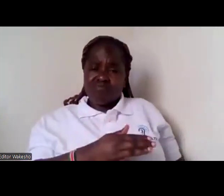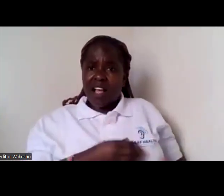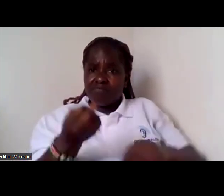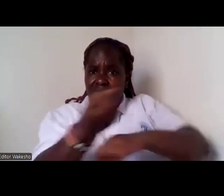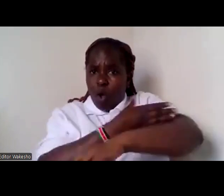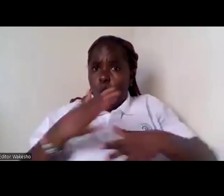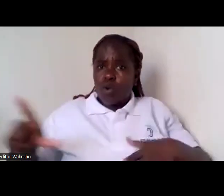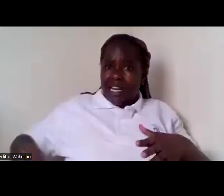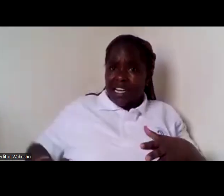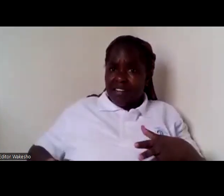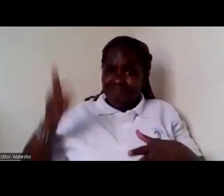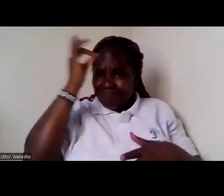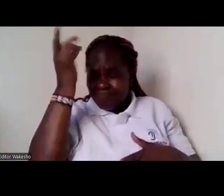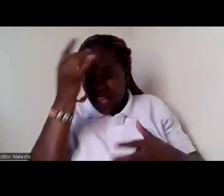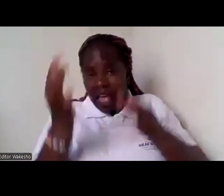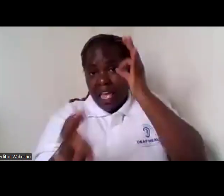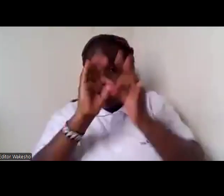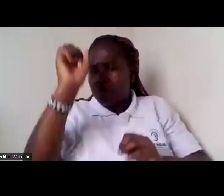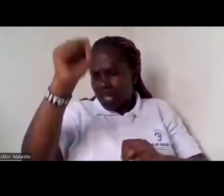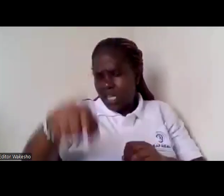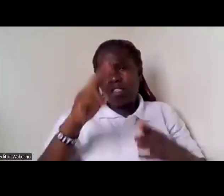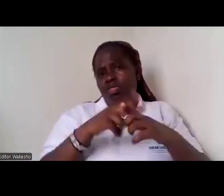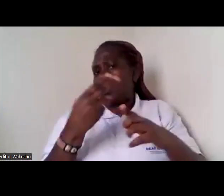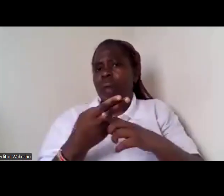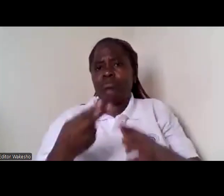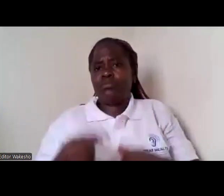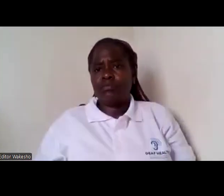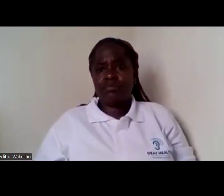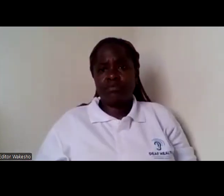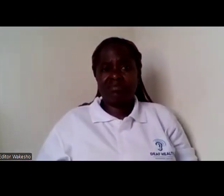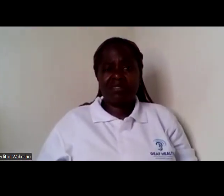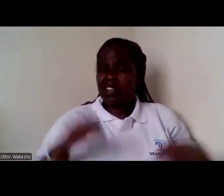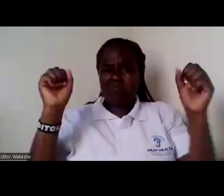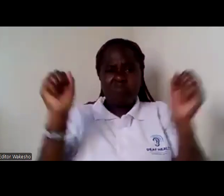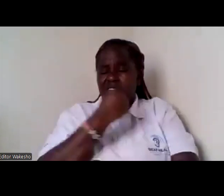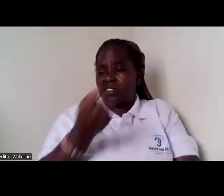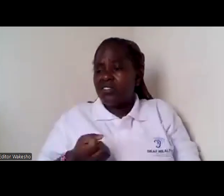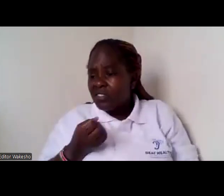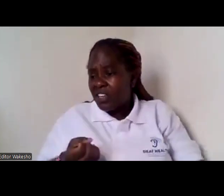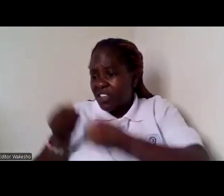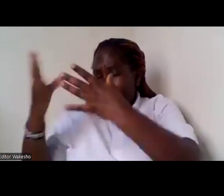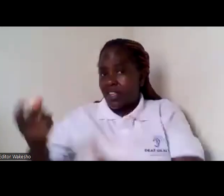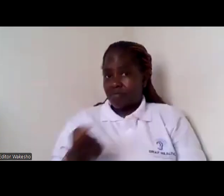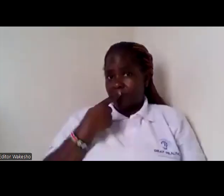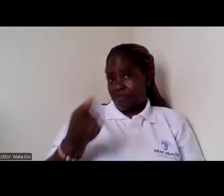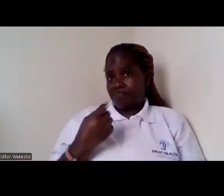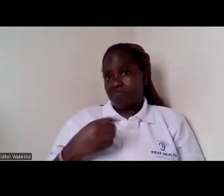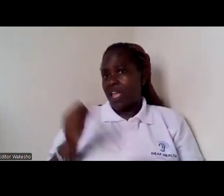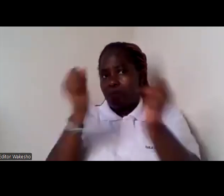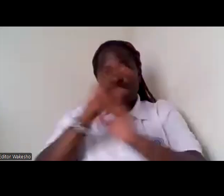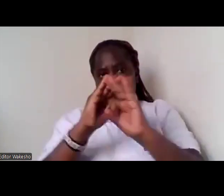disease? If the answer is yes to any of those, we would not recommend them using oral contraceptive